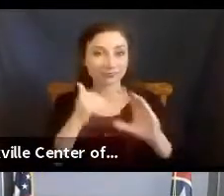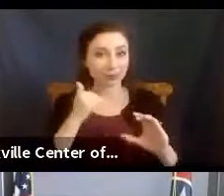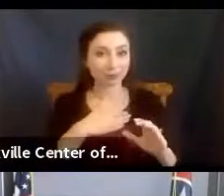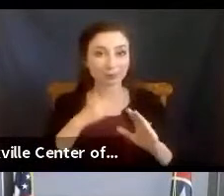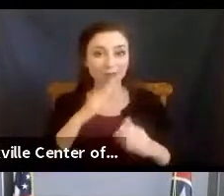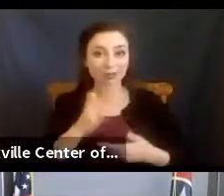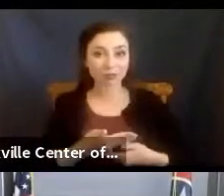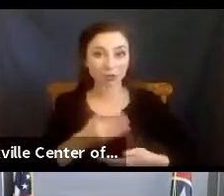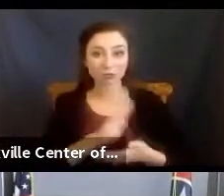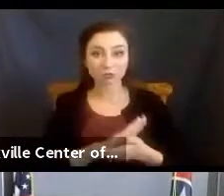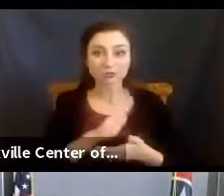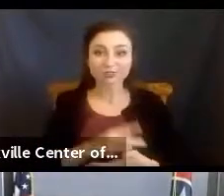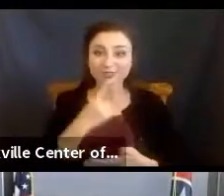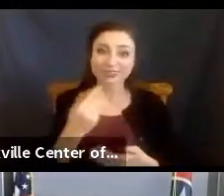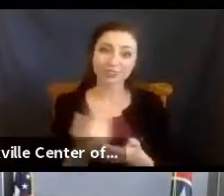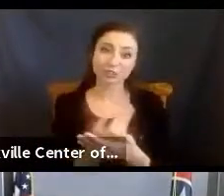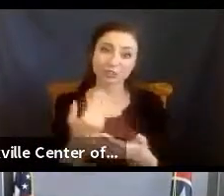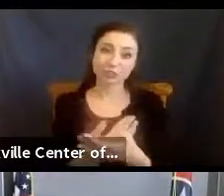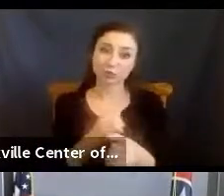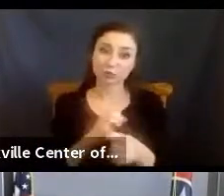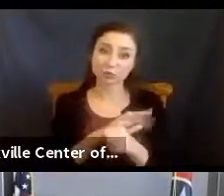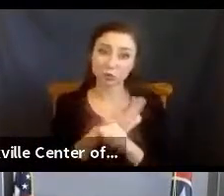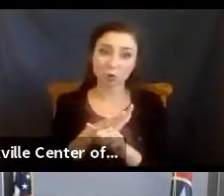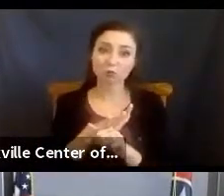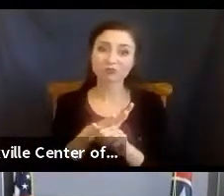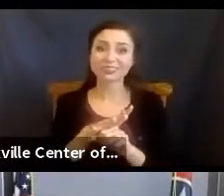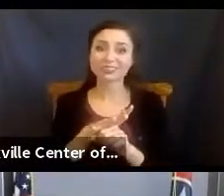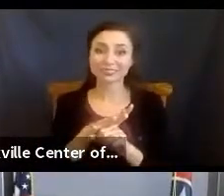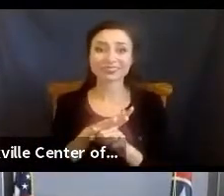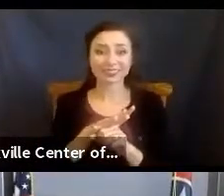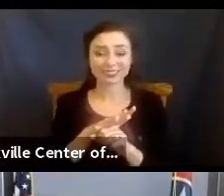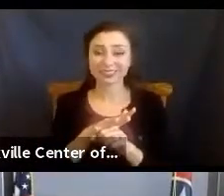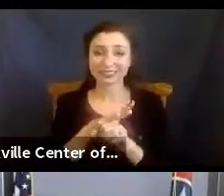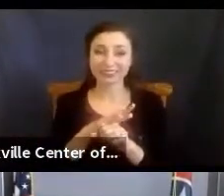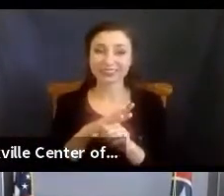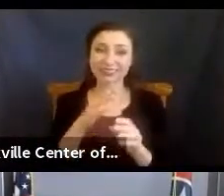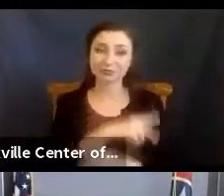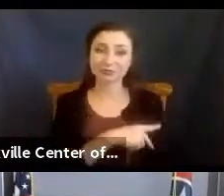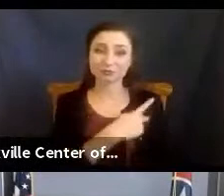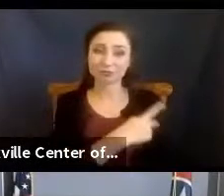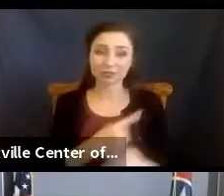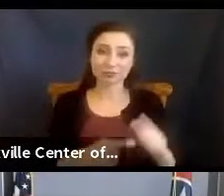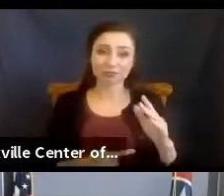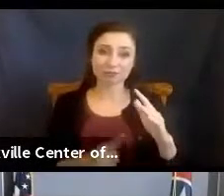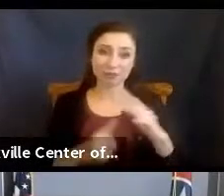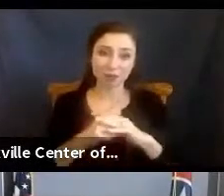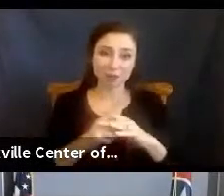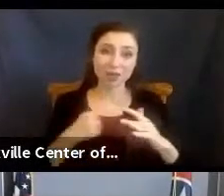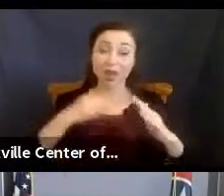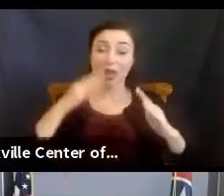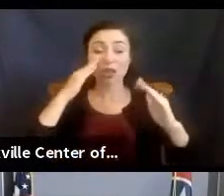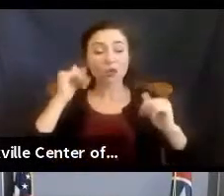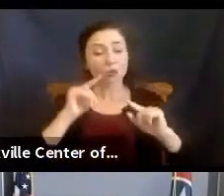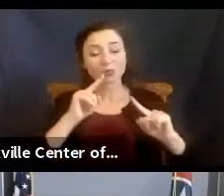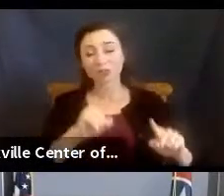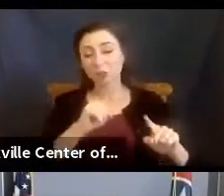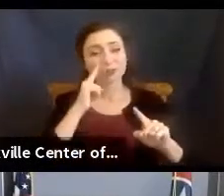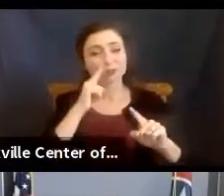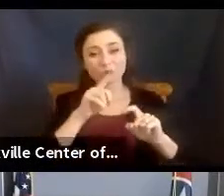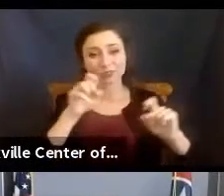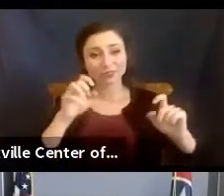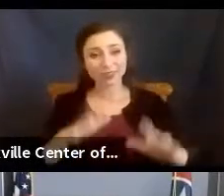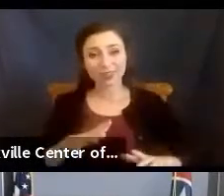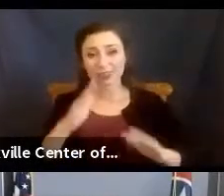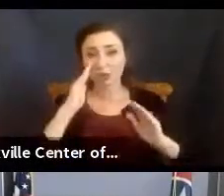school saying there's been new COVID cases. So I hope they're getting tested, and I hope that they do